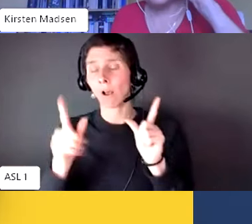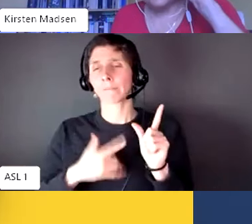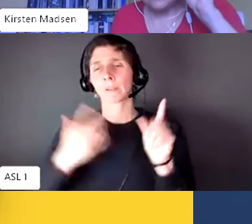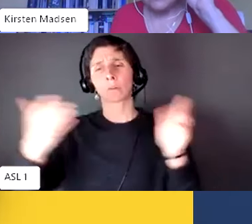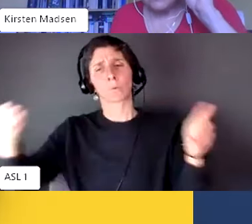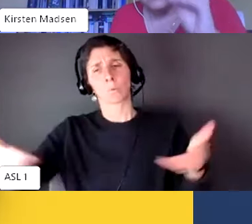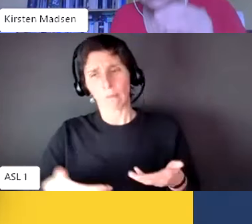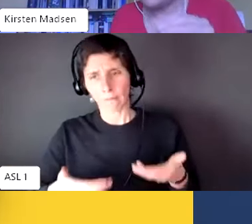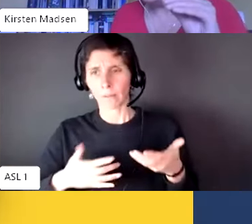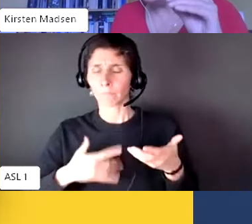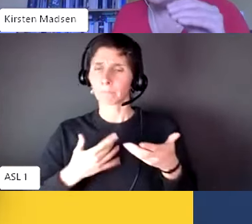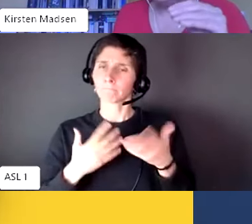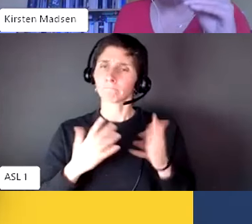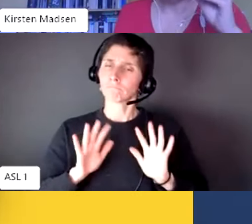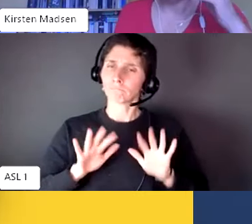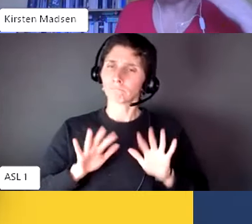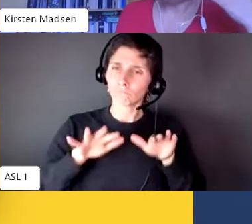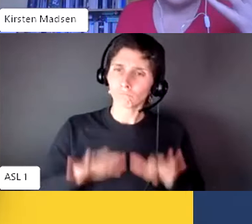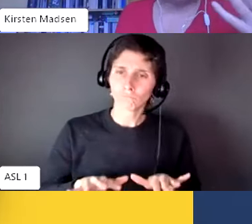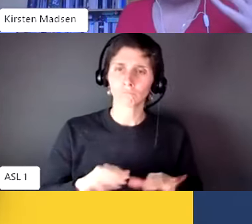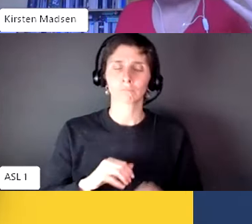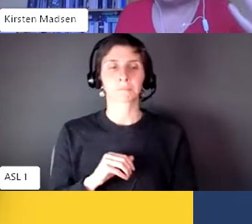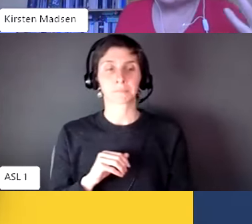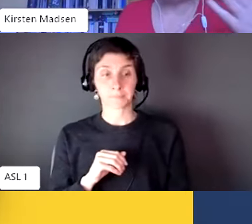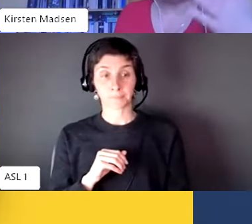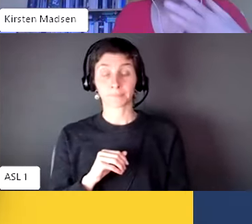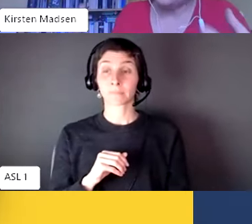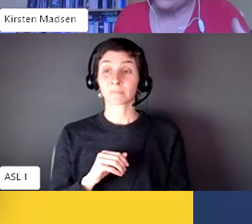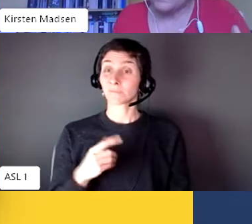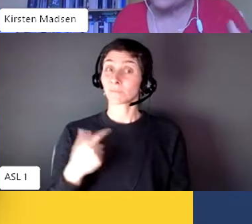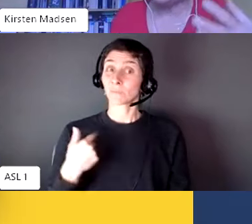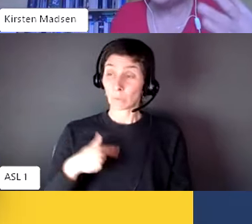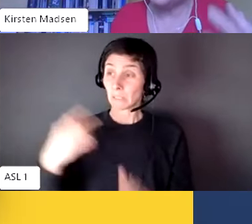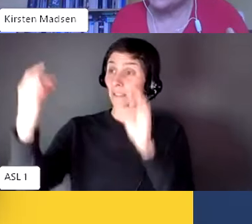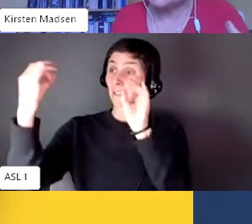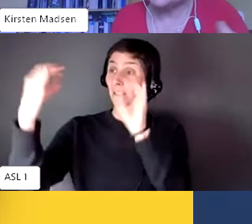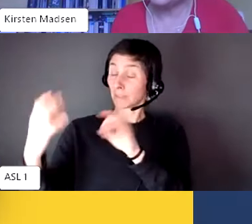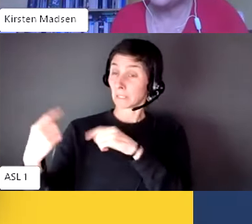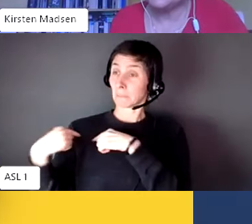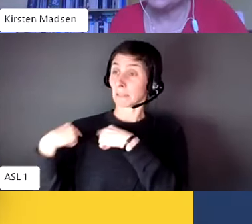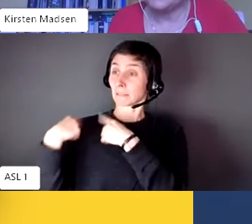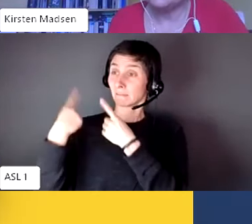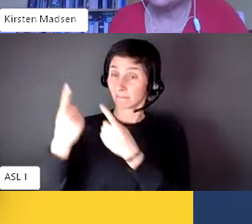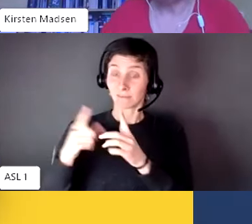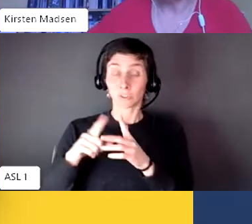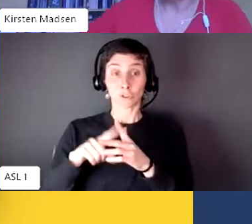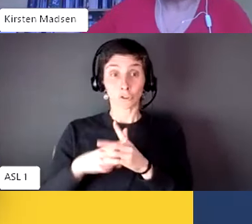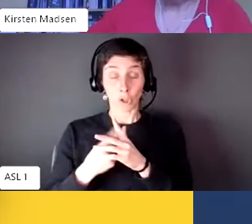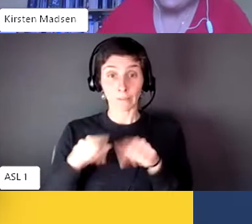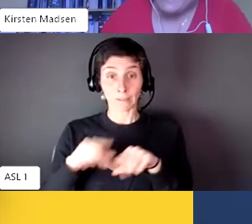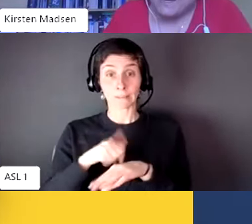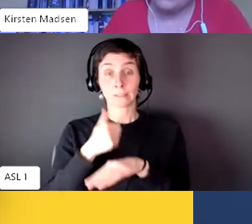Because something that people often had said before when we were just starting the initiative